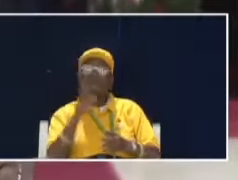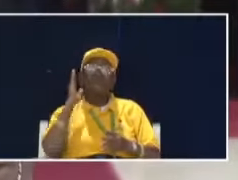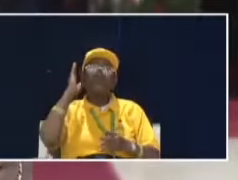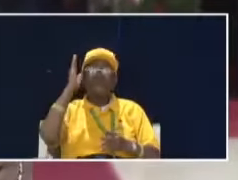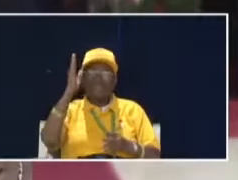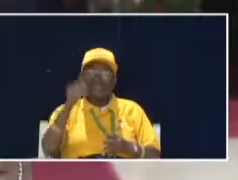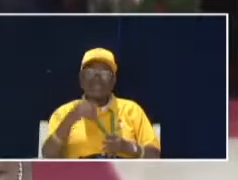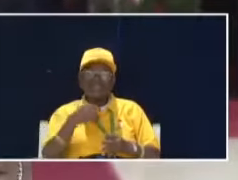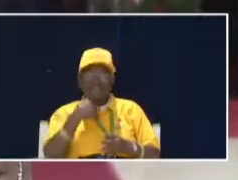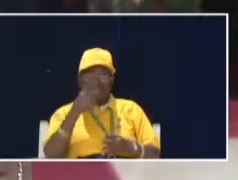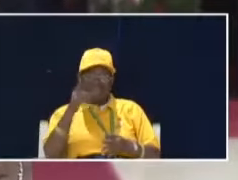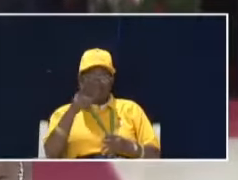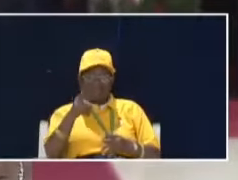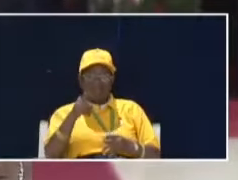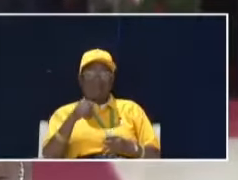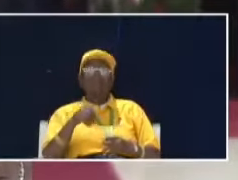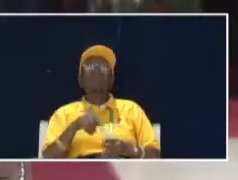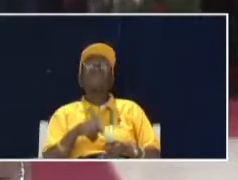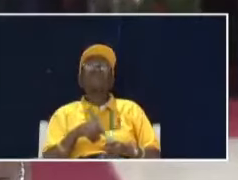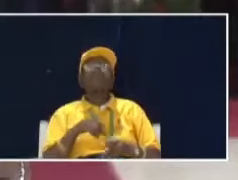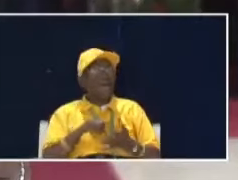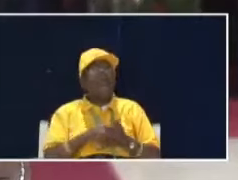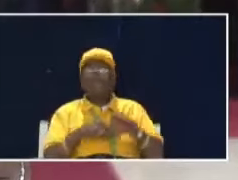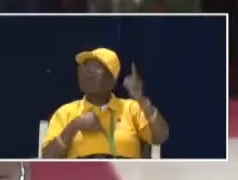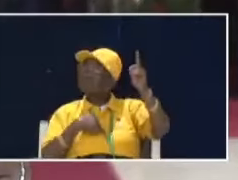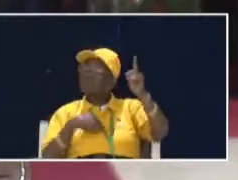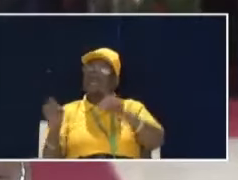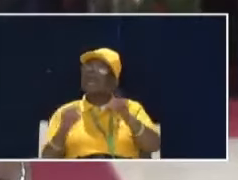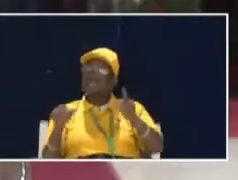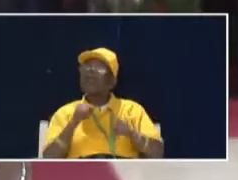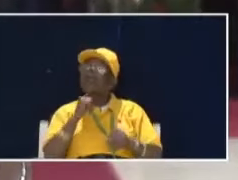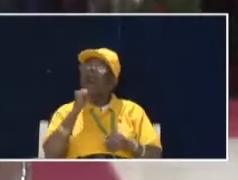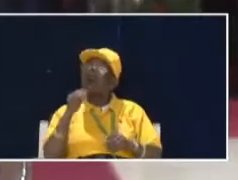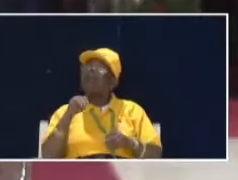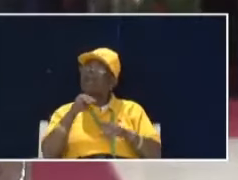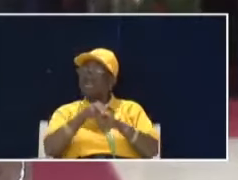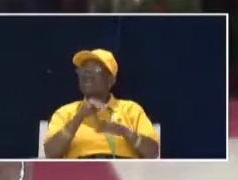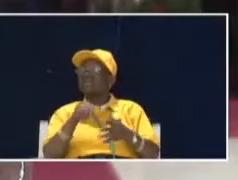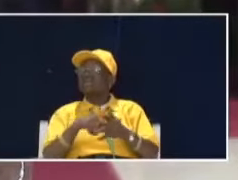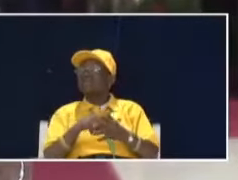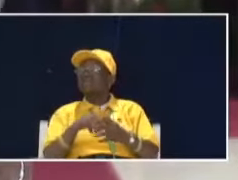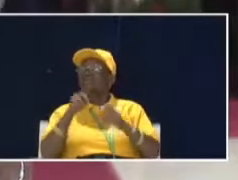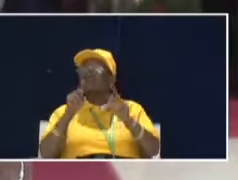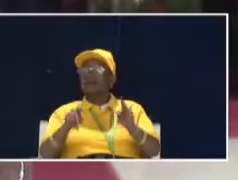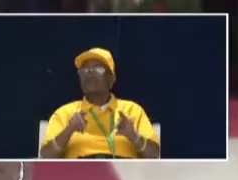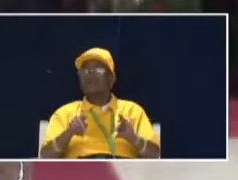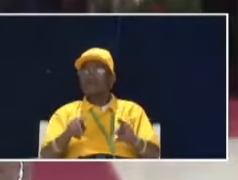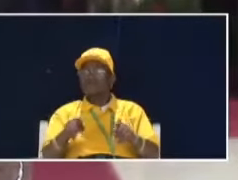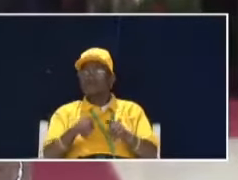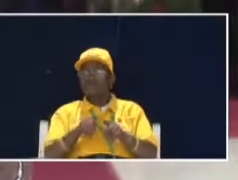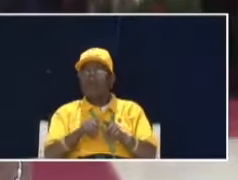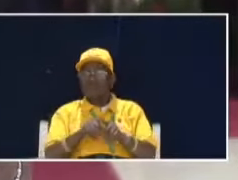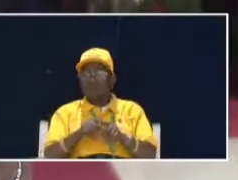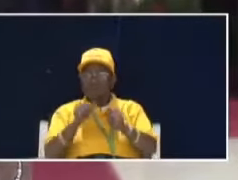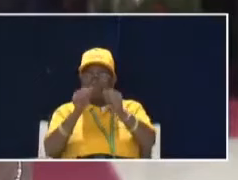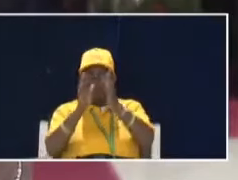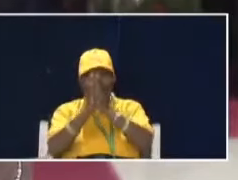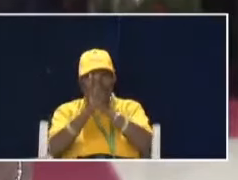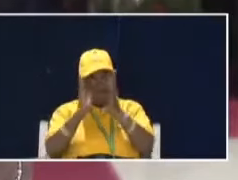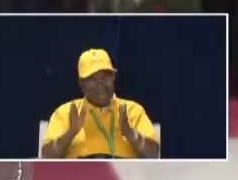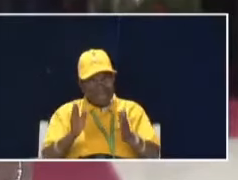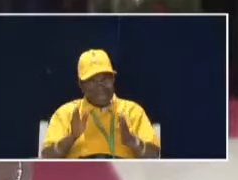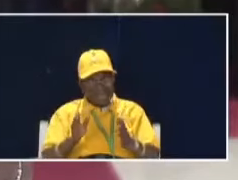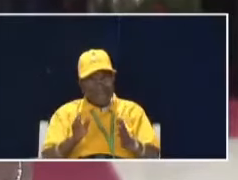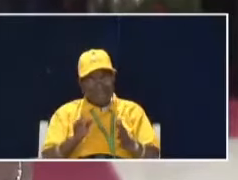So, Father, open my ears. I want to be hearing from you. And then your